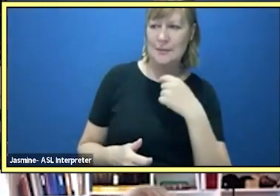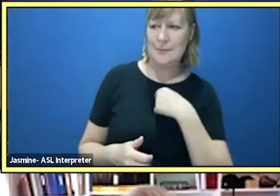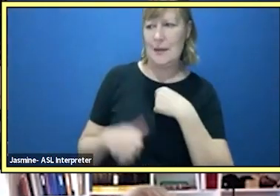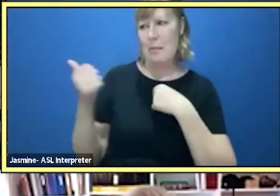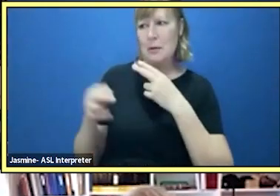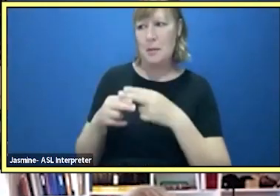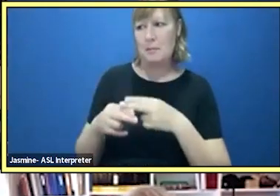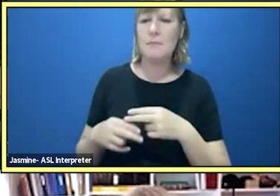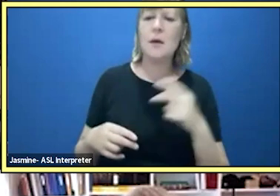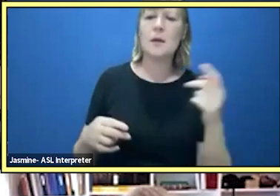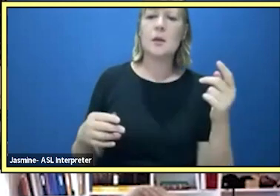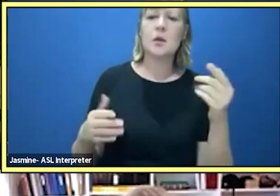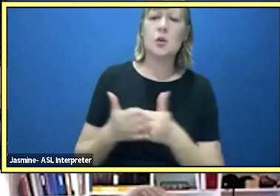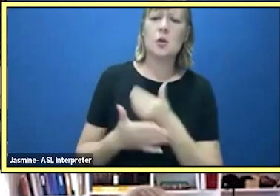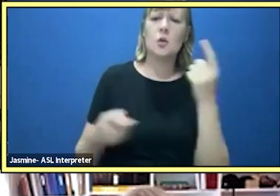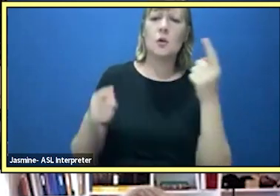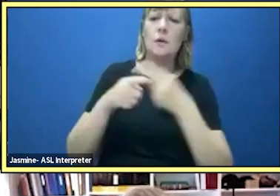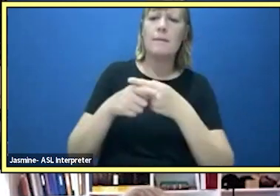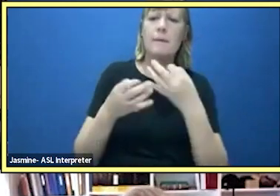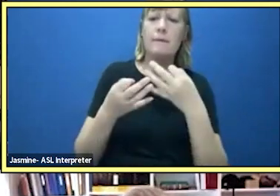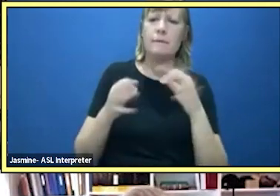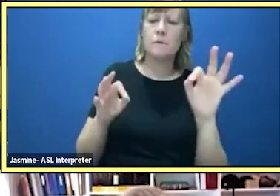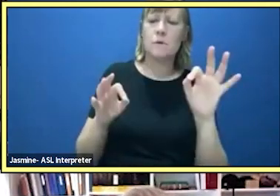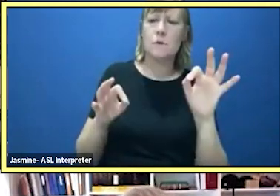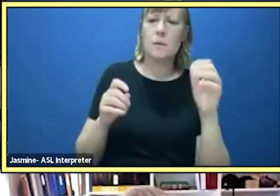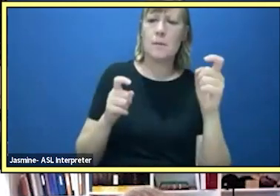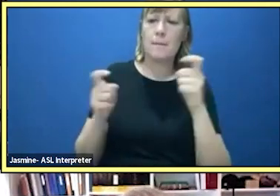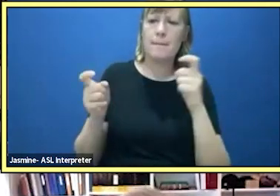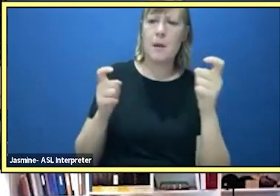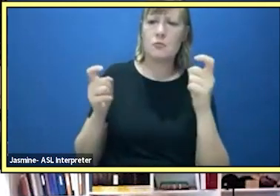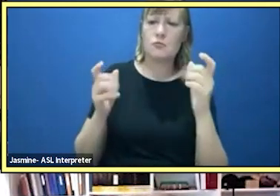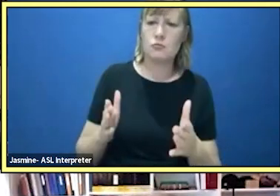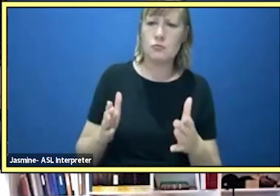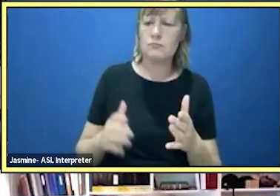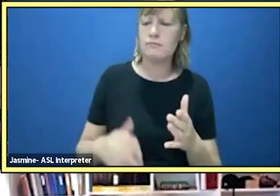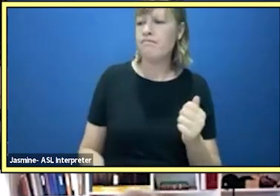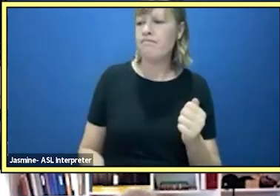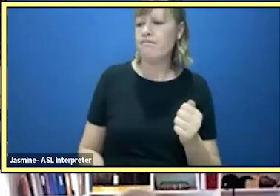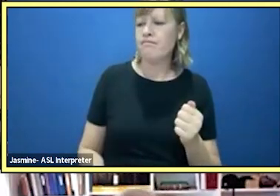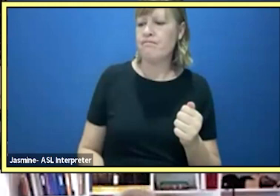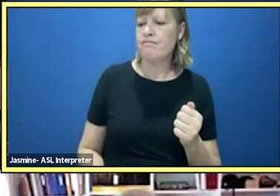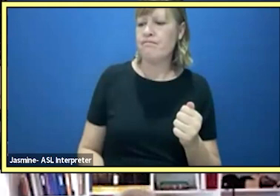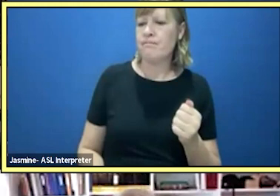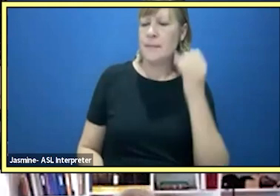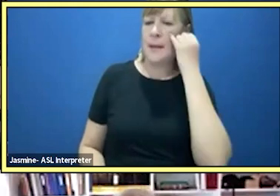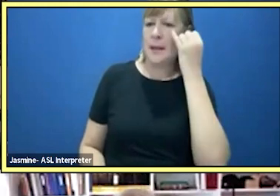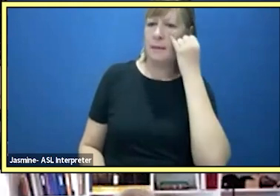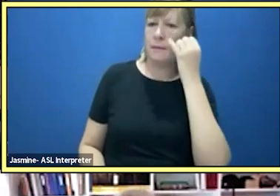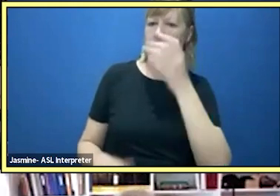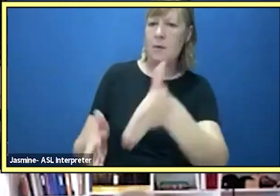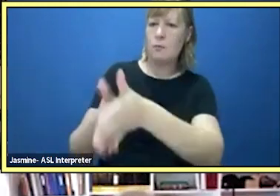if someone in the person-centered plan wants a service that is not provided by a Buddha